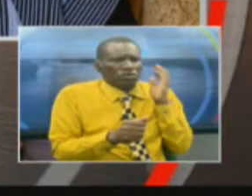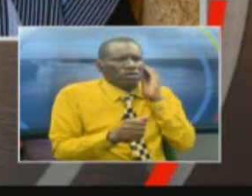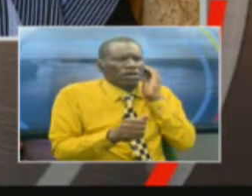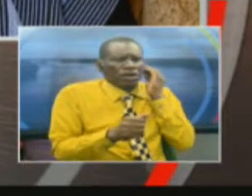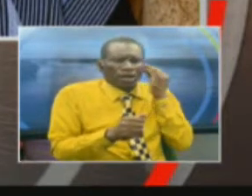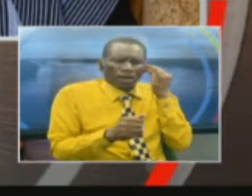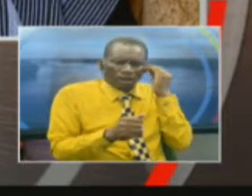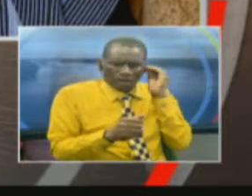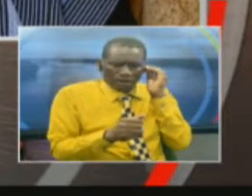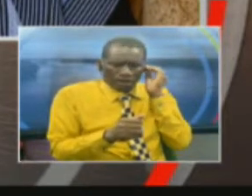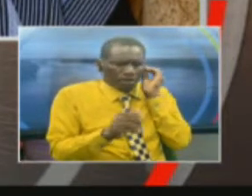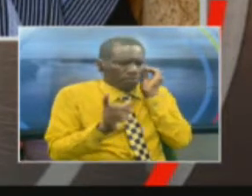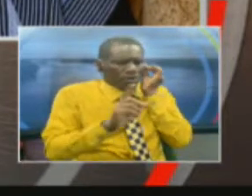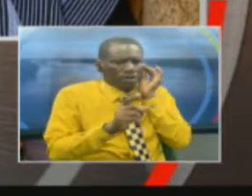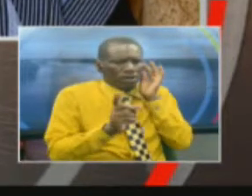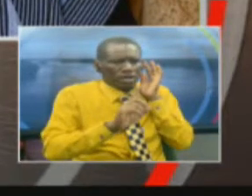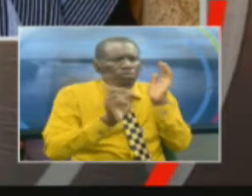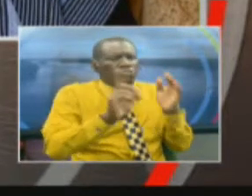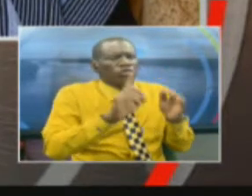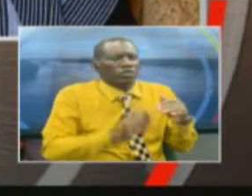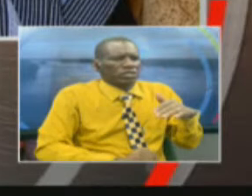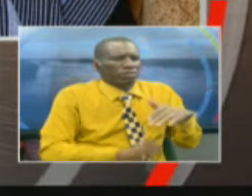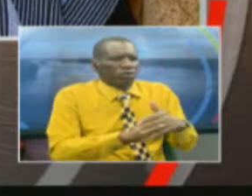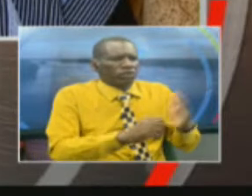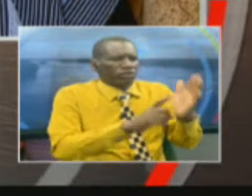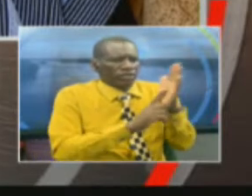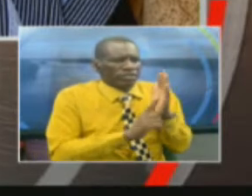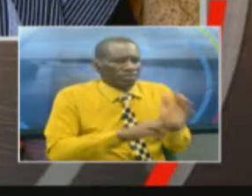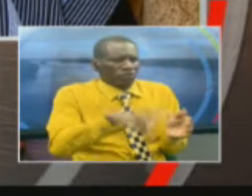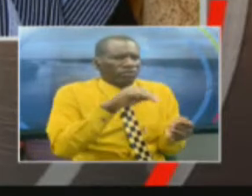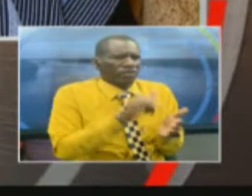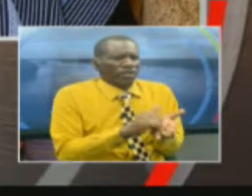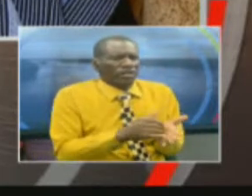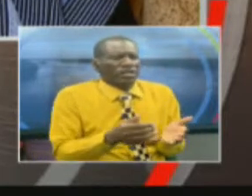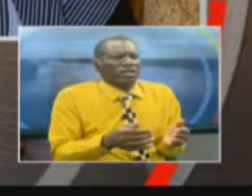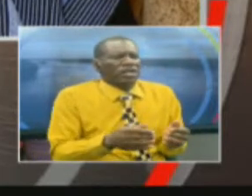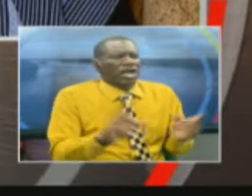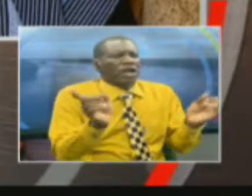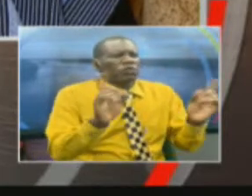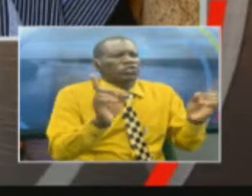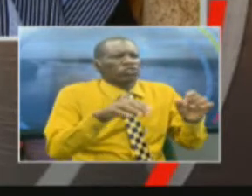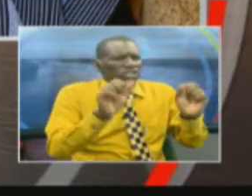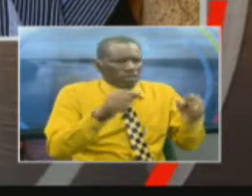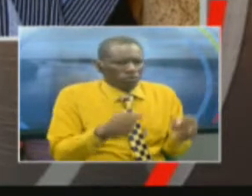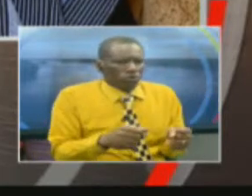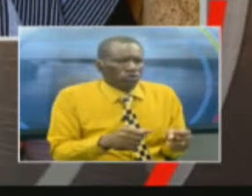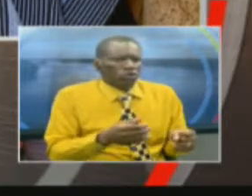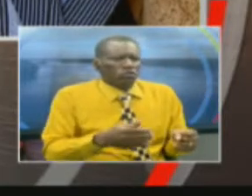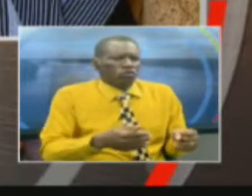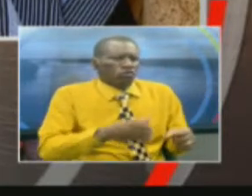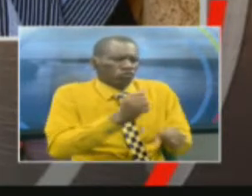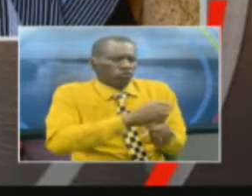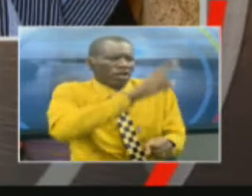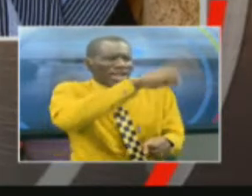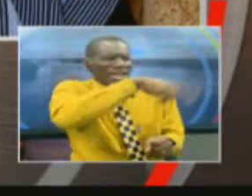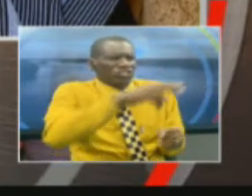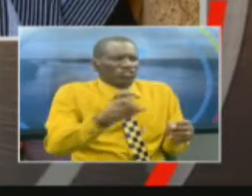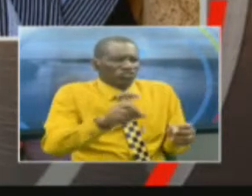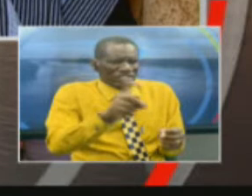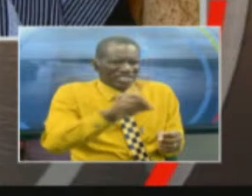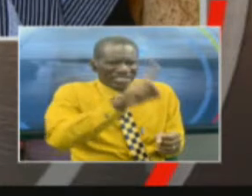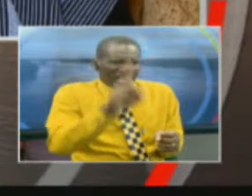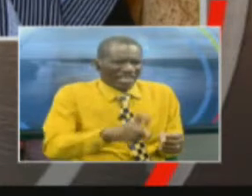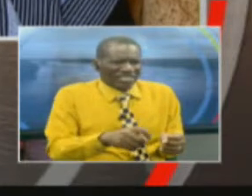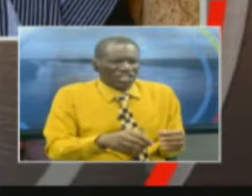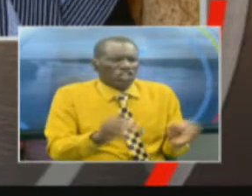undertake the interview. For example, you'll find that I could not carry out the aptitude test because there was